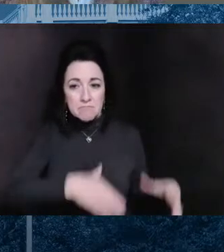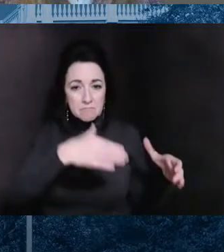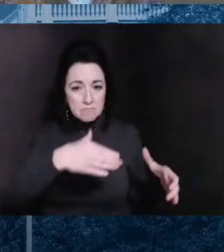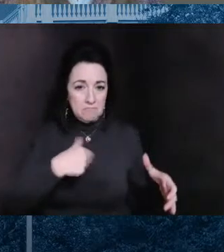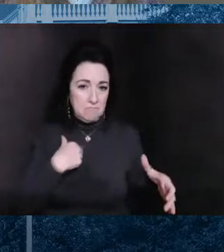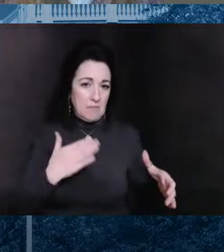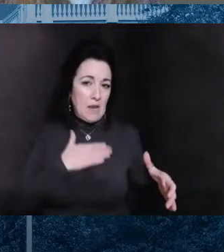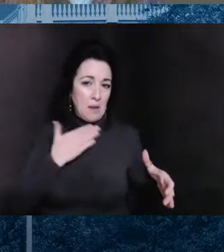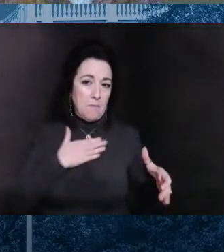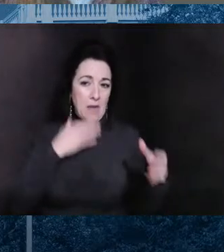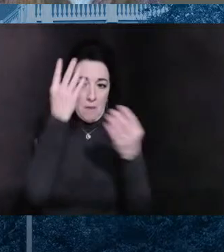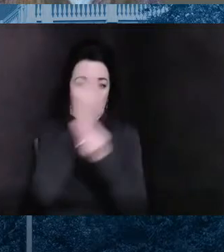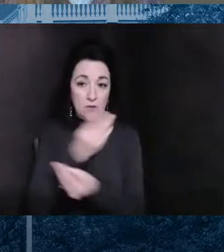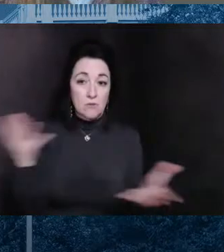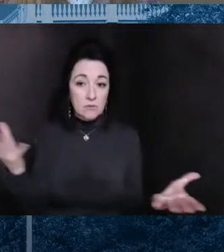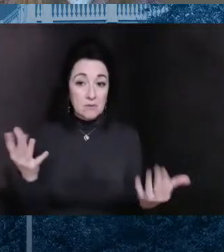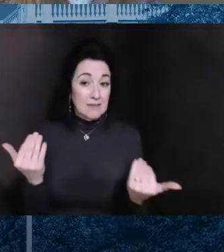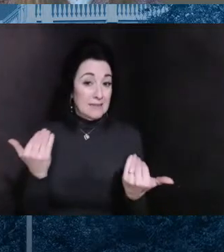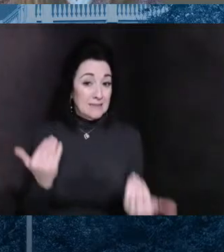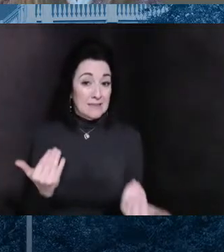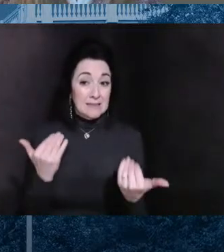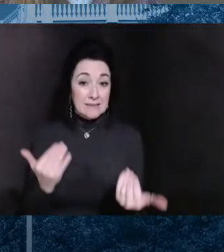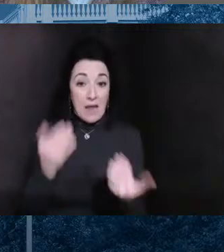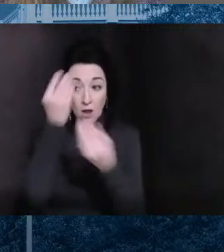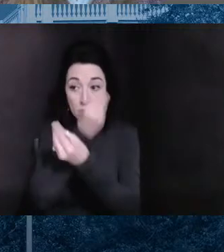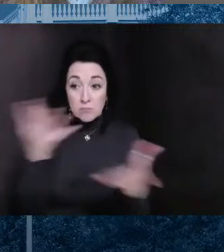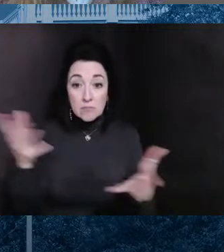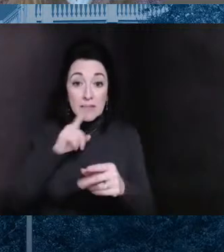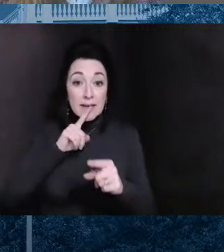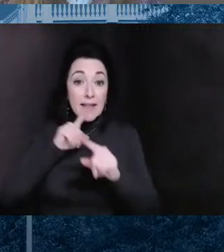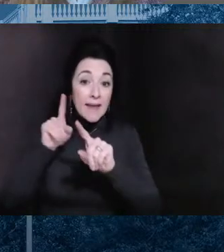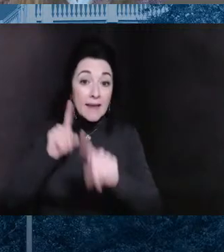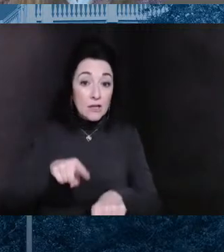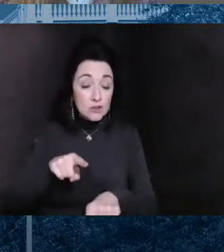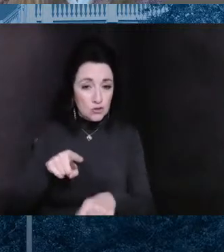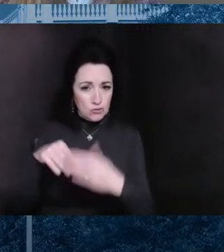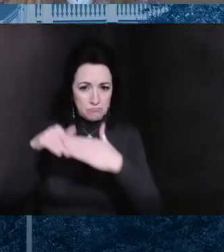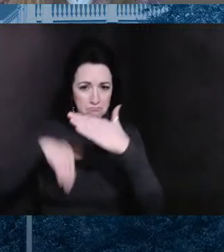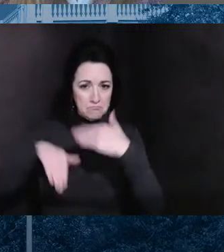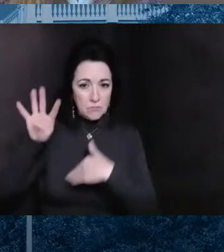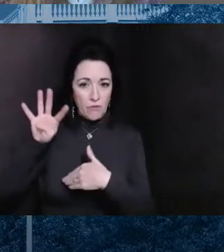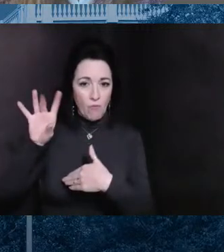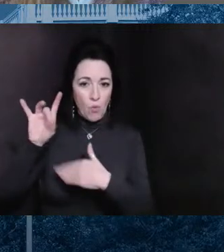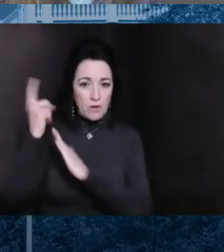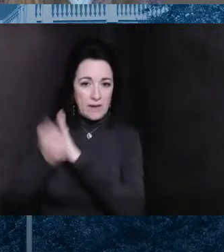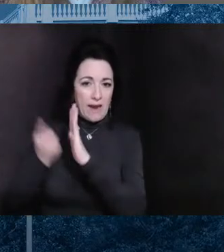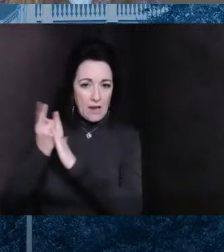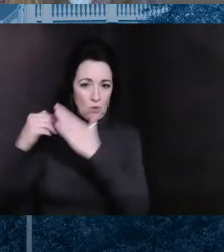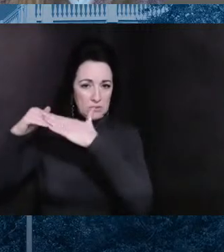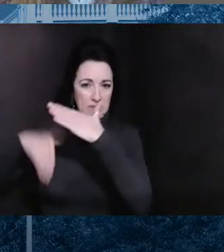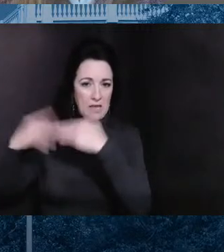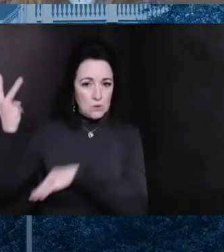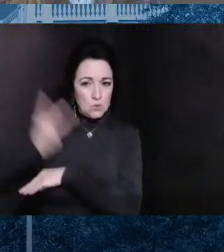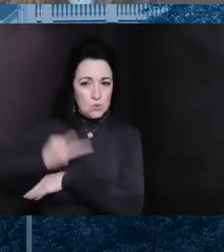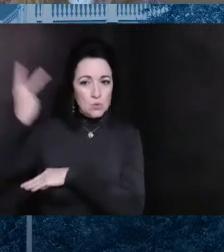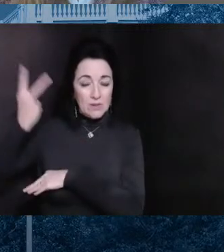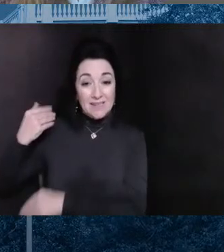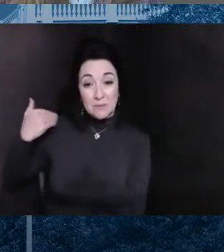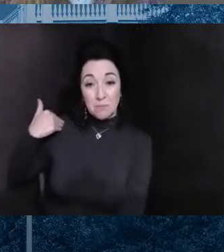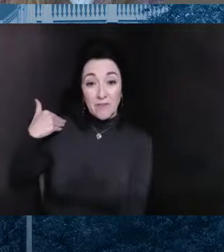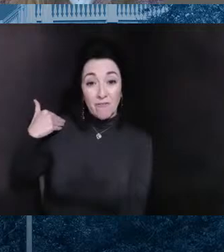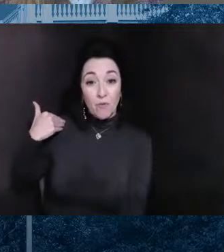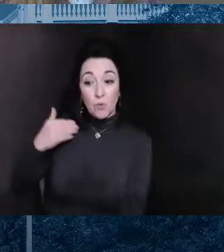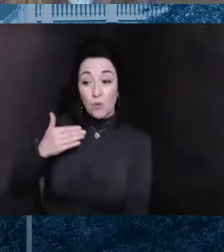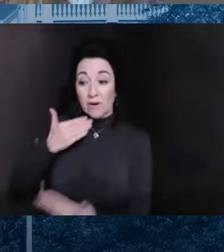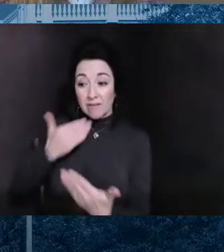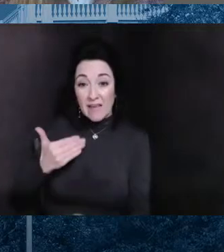report turnaround times are down well under 48 hours now. So if you remember, right around Thanksgiving, Christmas, we're getting